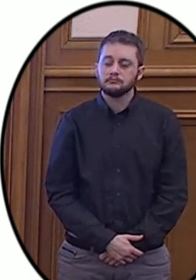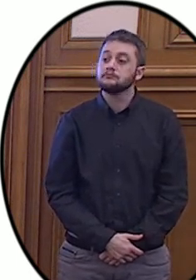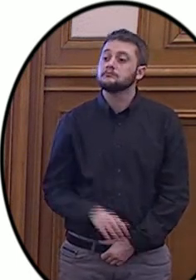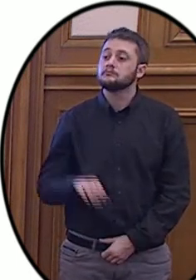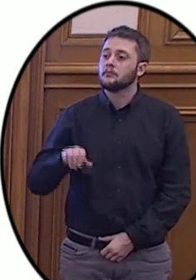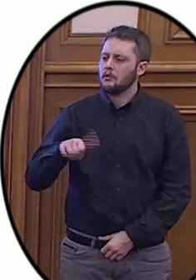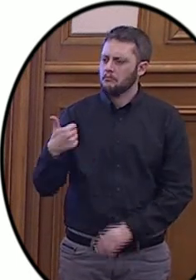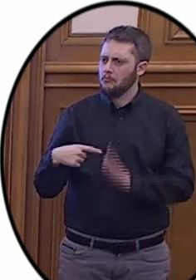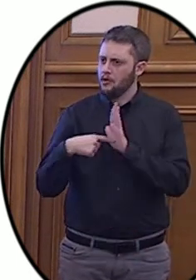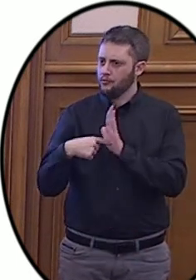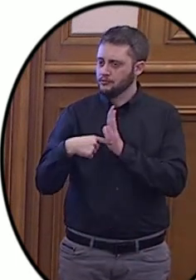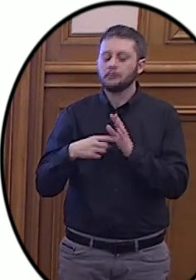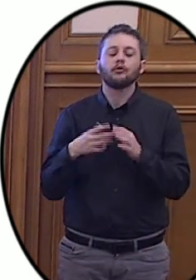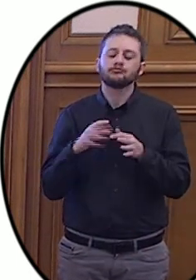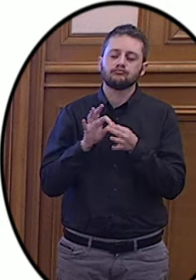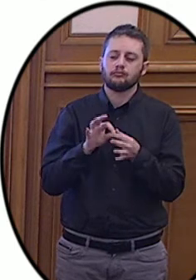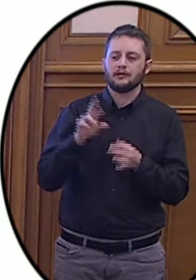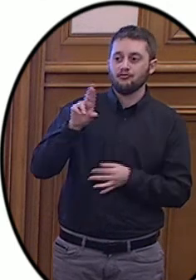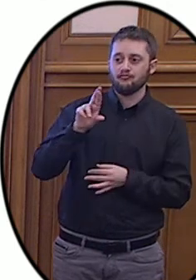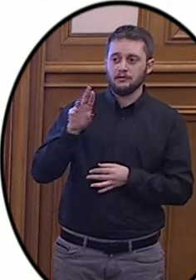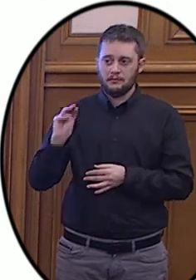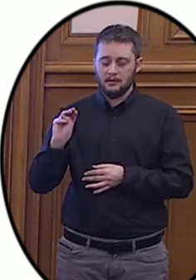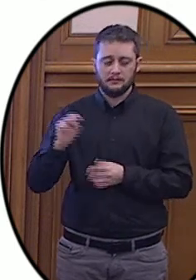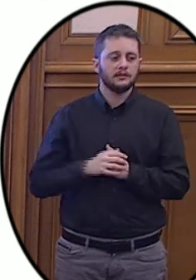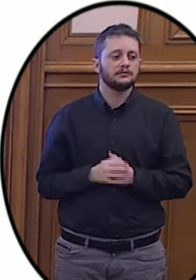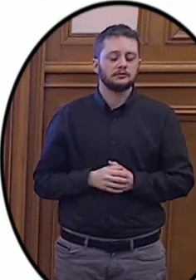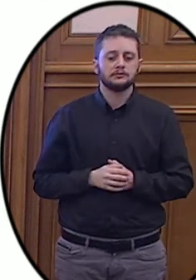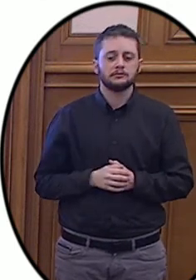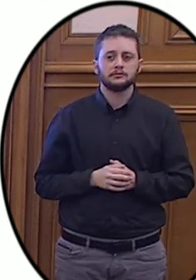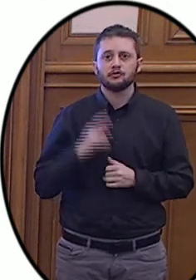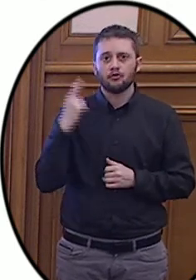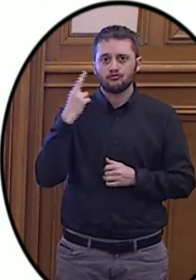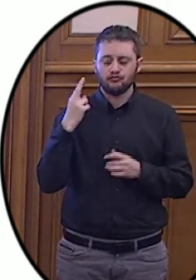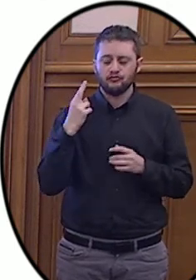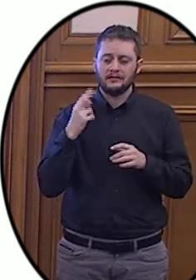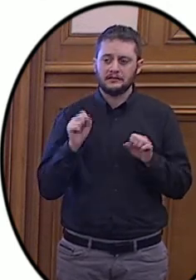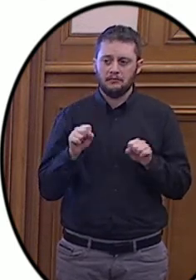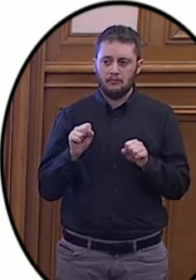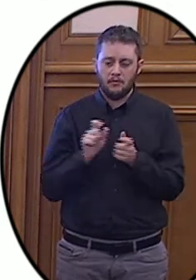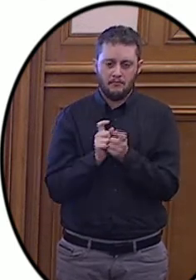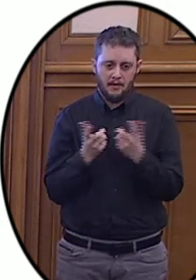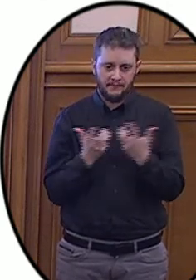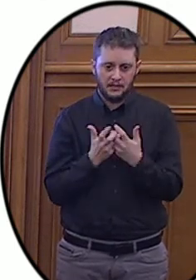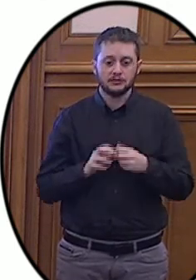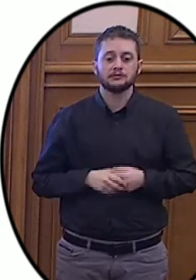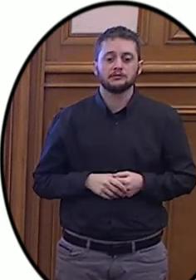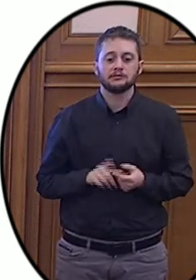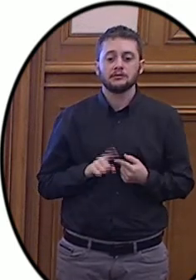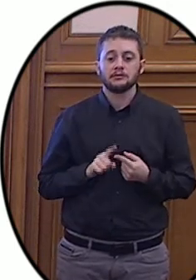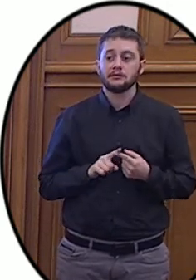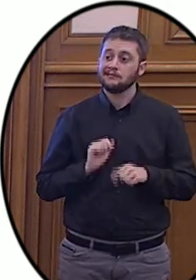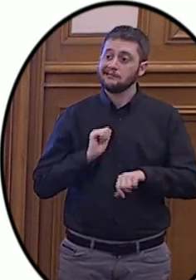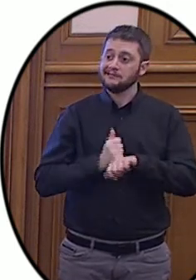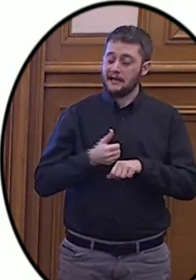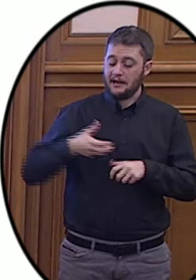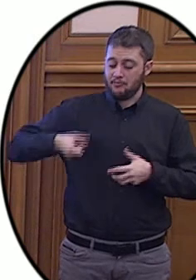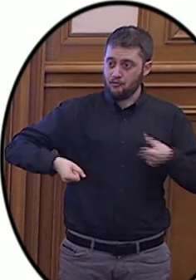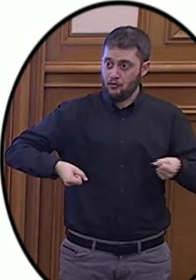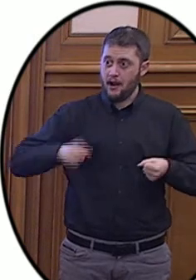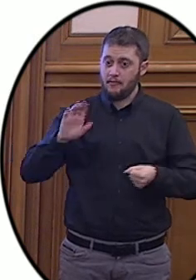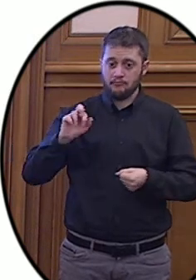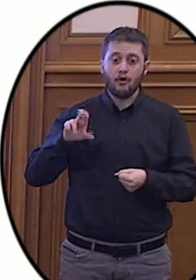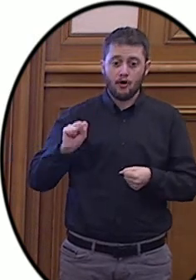One that we see commonly for reasonable modifications in housing is installation of grab bars